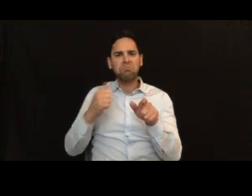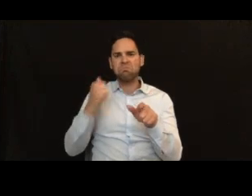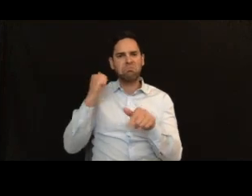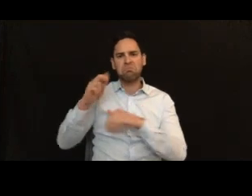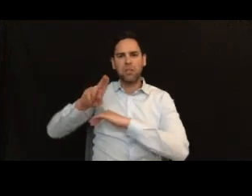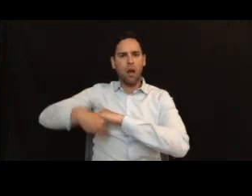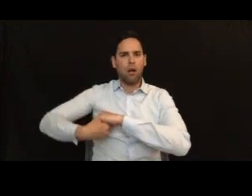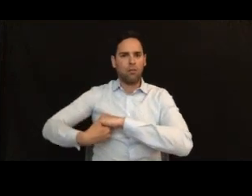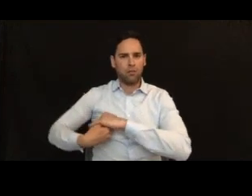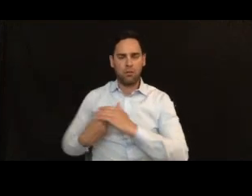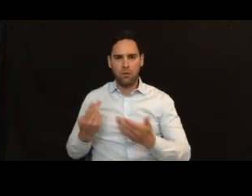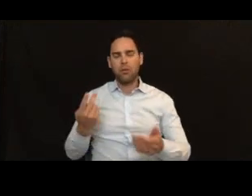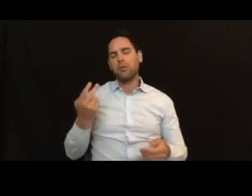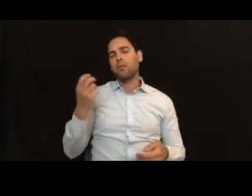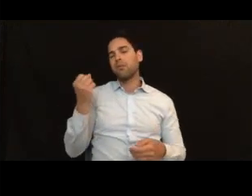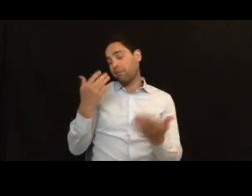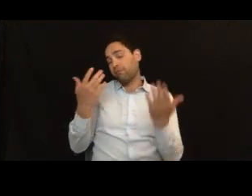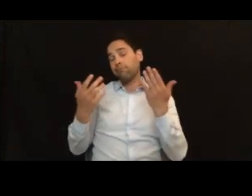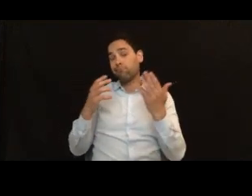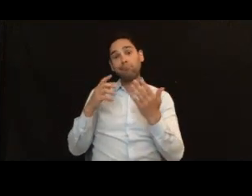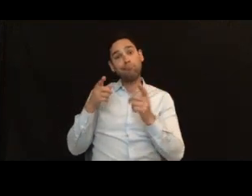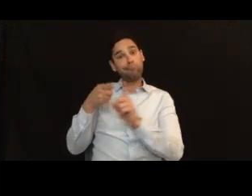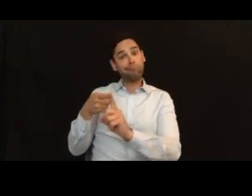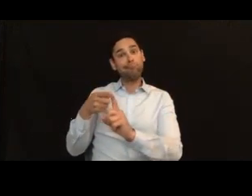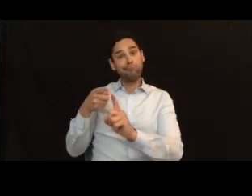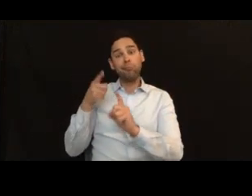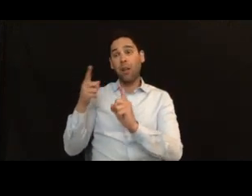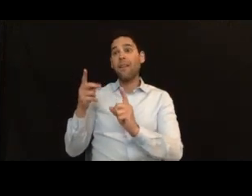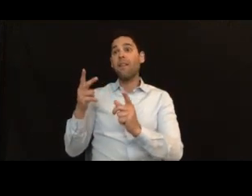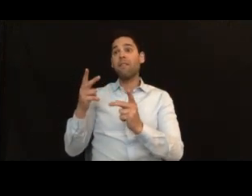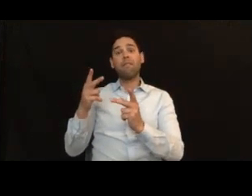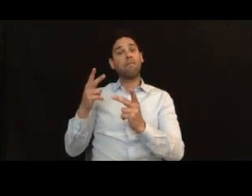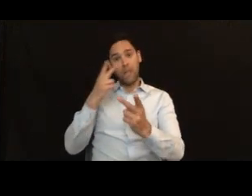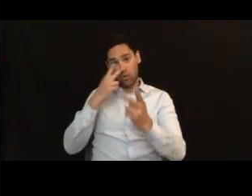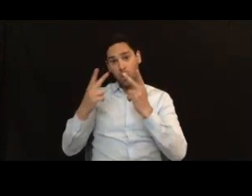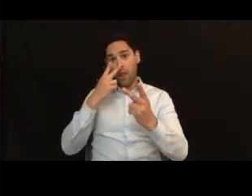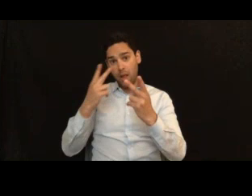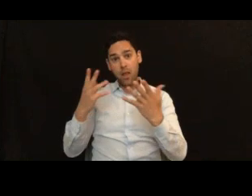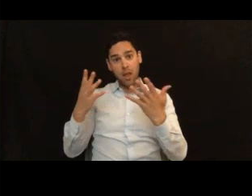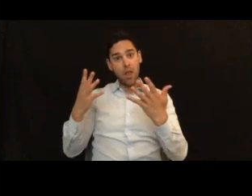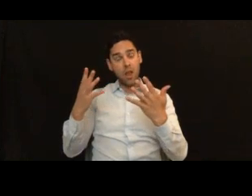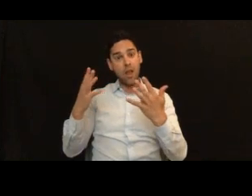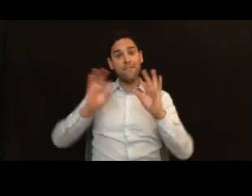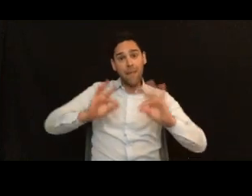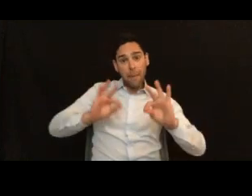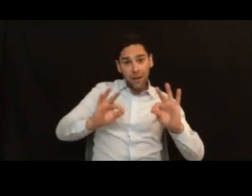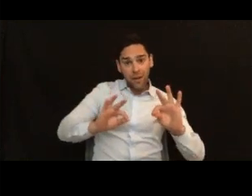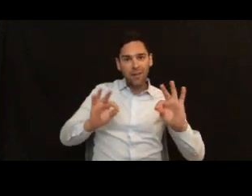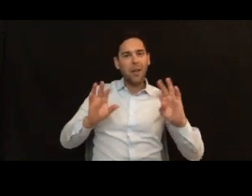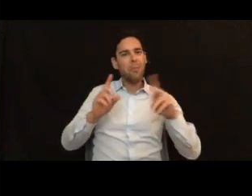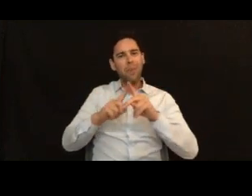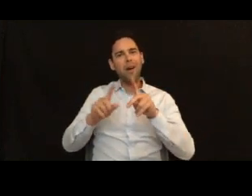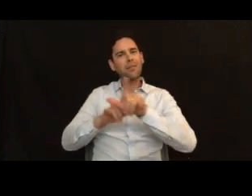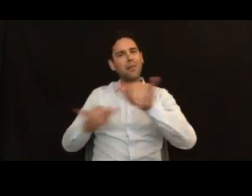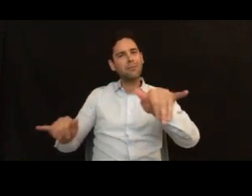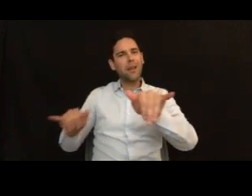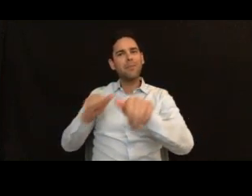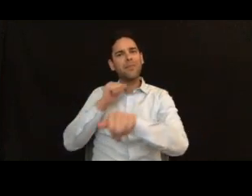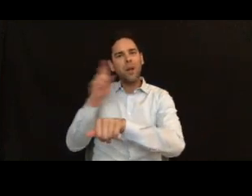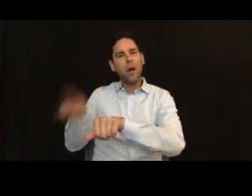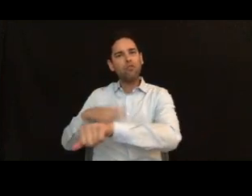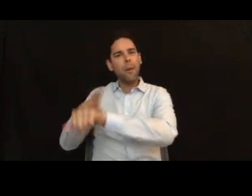So even though they are visually embodying femininity, they're visually embodying it in a very non-normative way that doesn't necessarily conform to